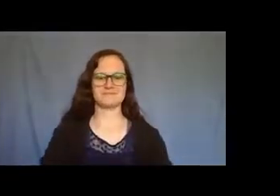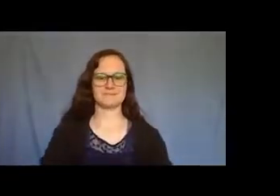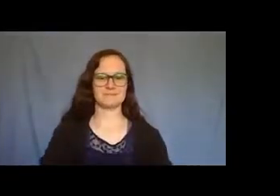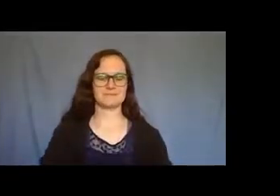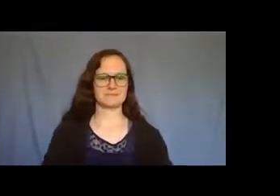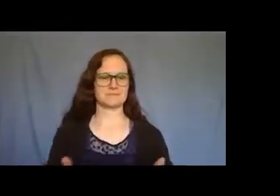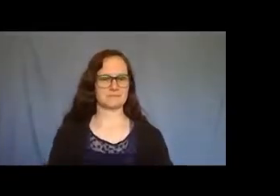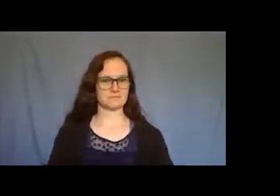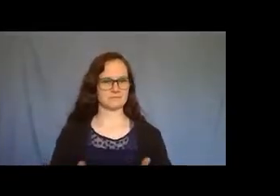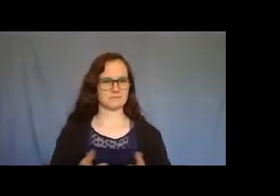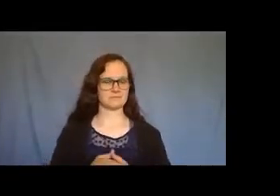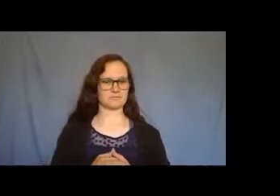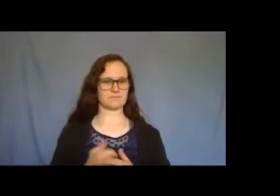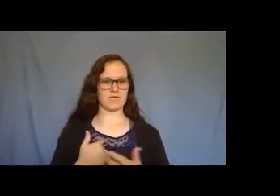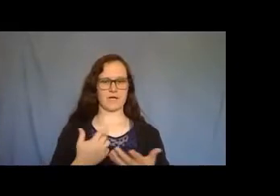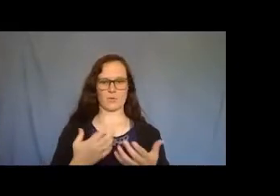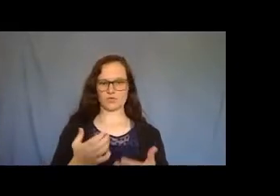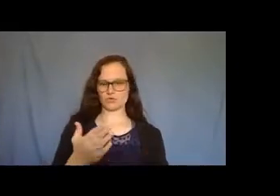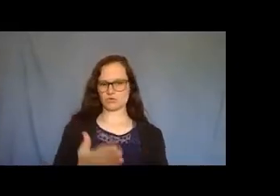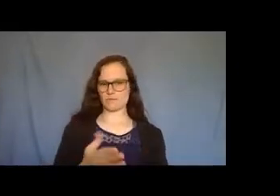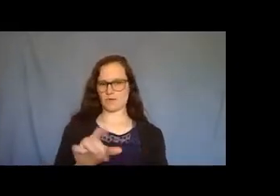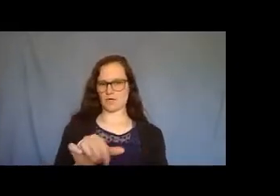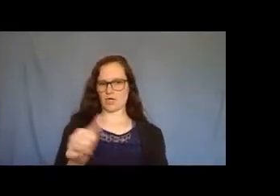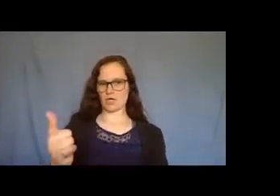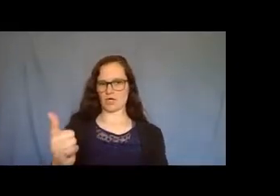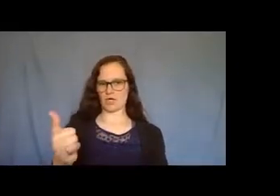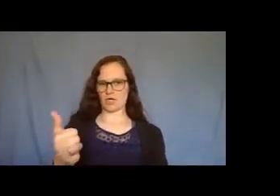Yes, I do want to stop other screen sharing.